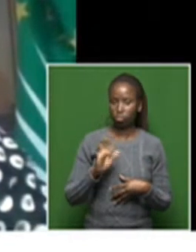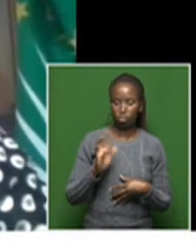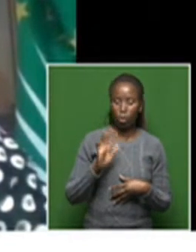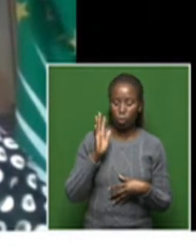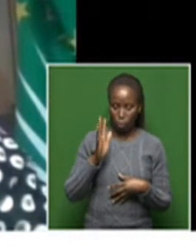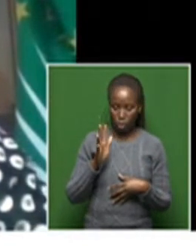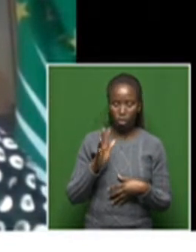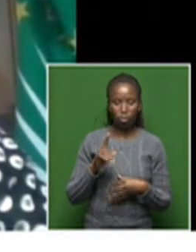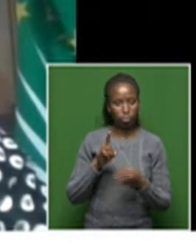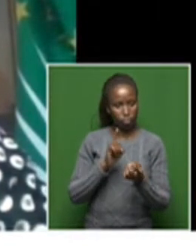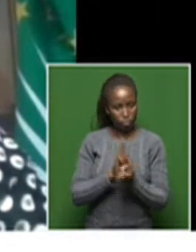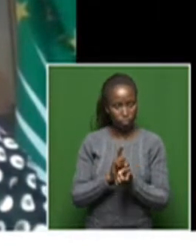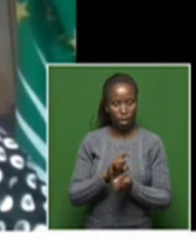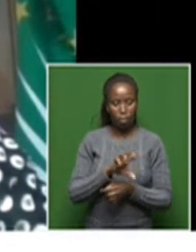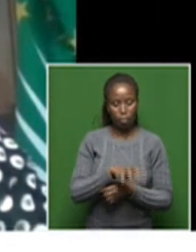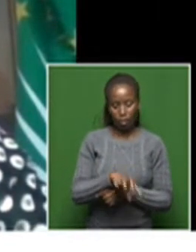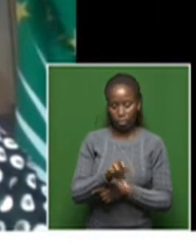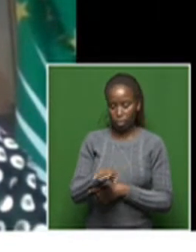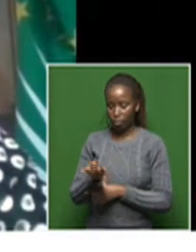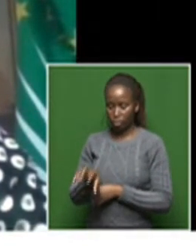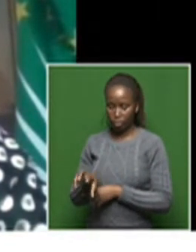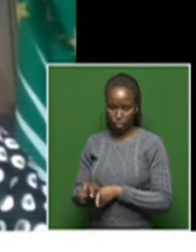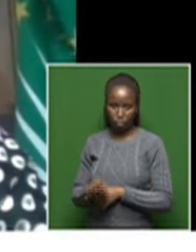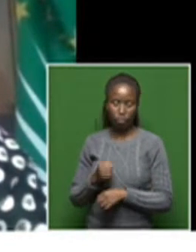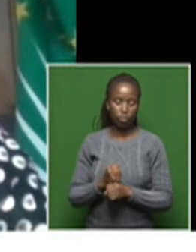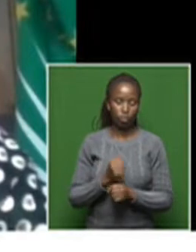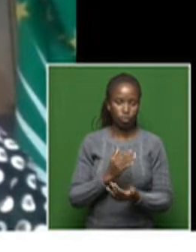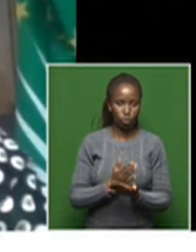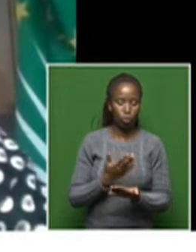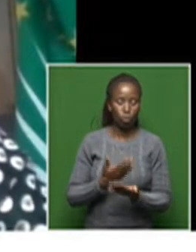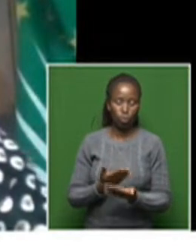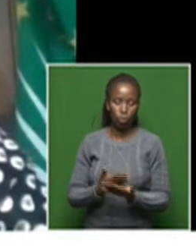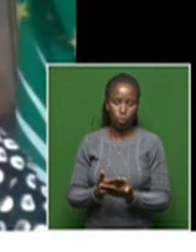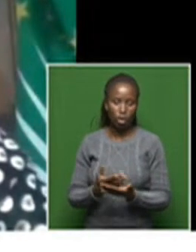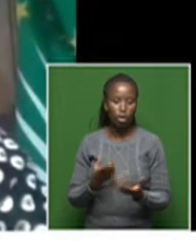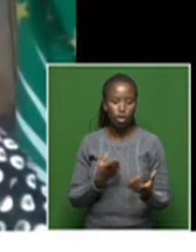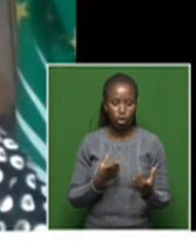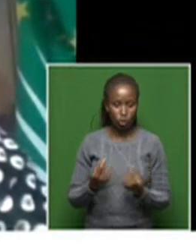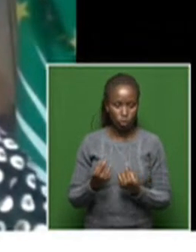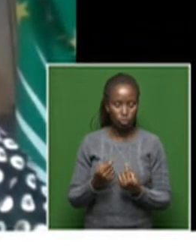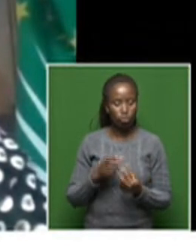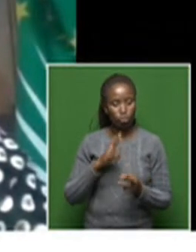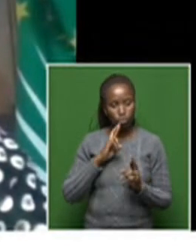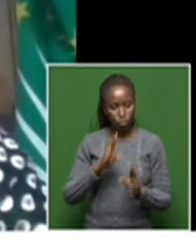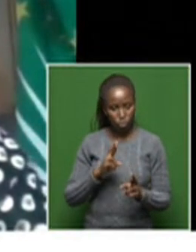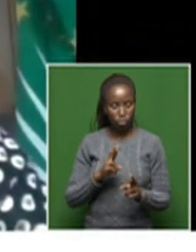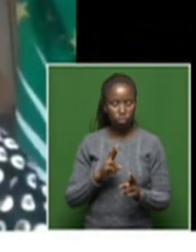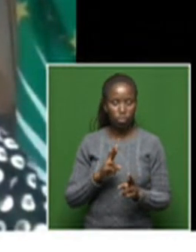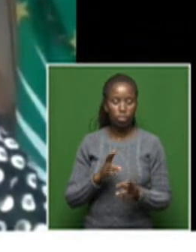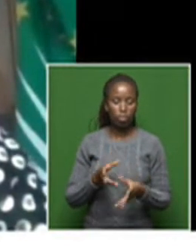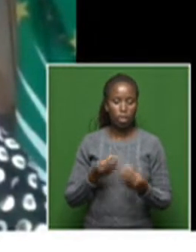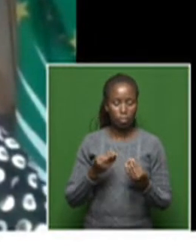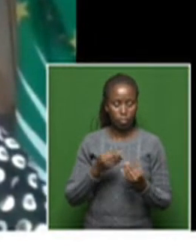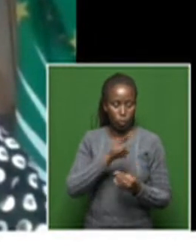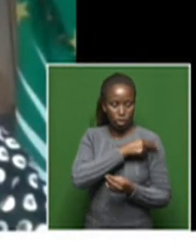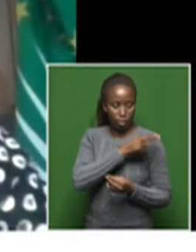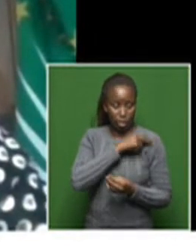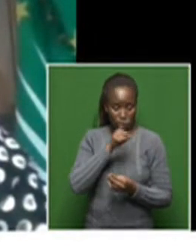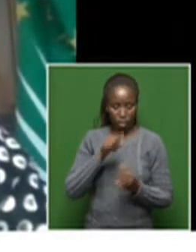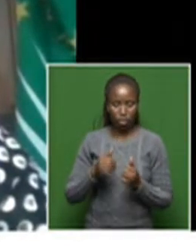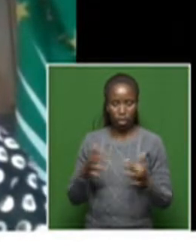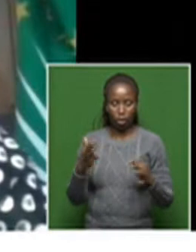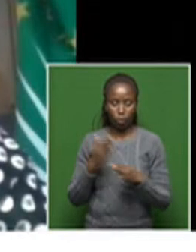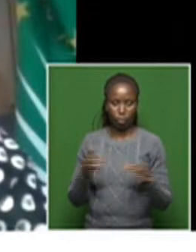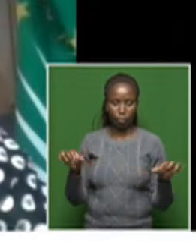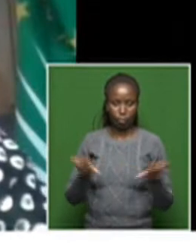to assist us in terms of making sure that we can be able to respond and get Charlotte Maclaike back on track. We understand